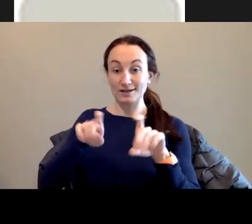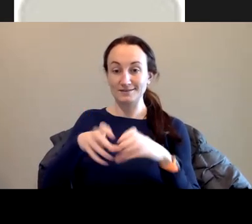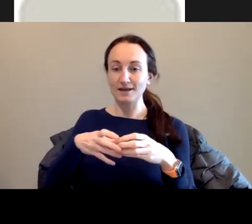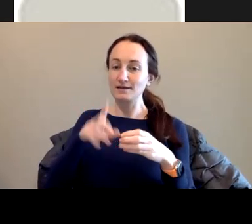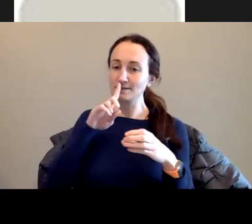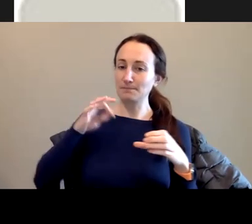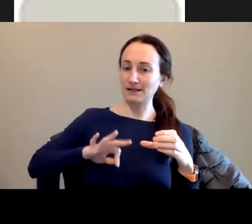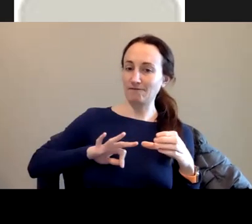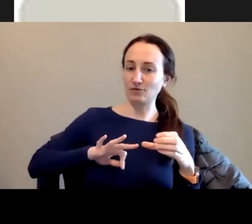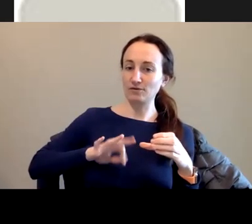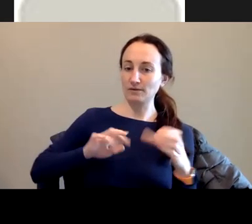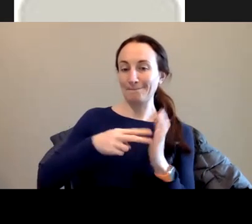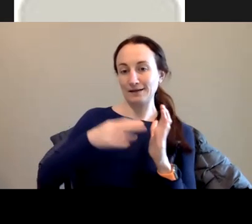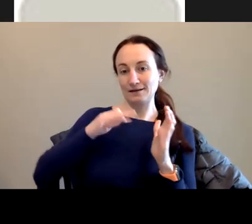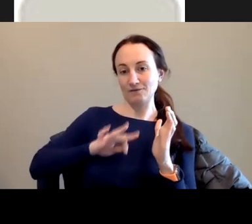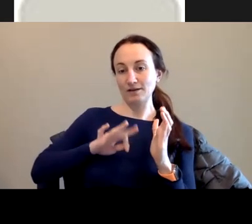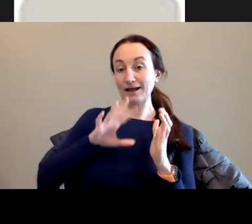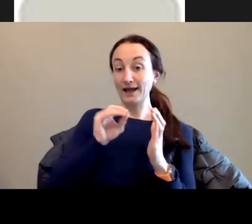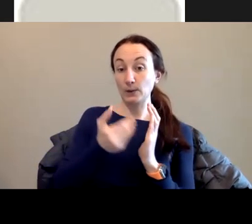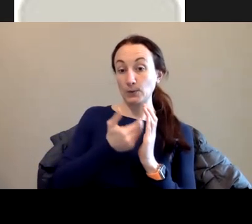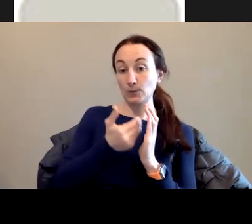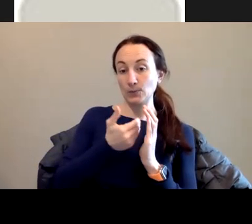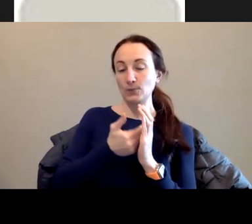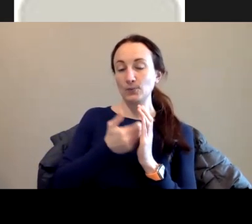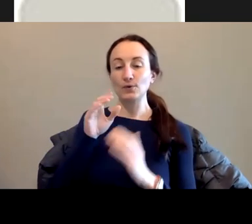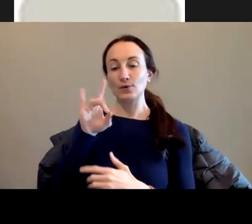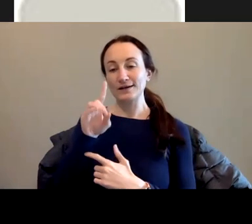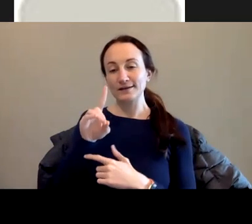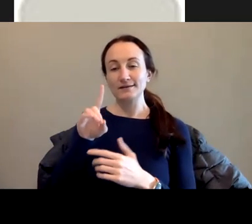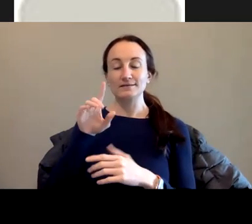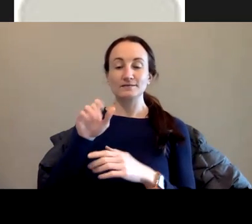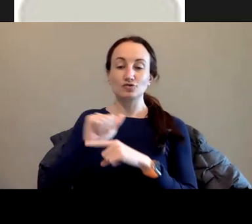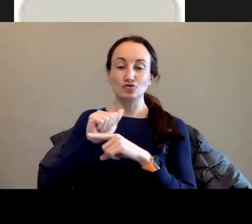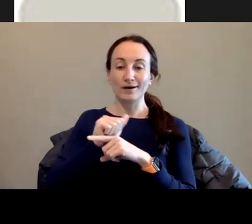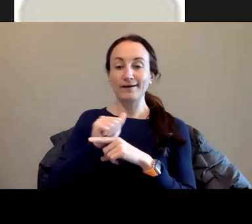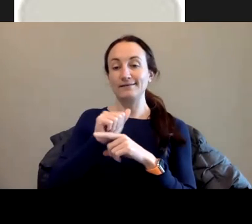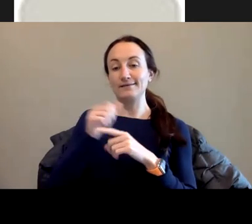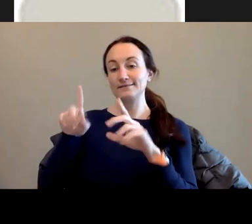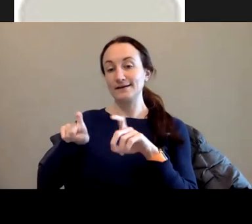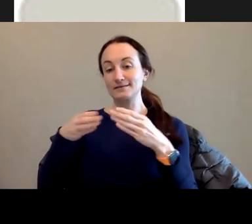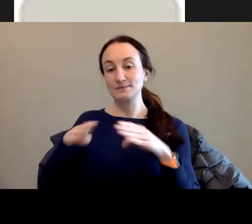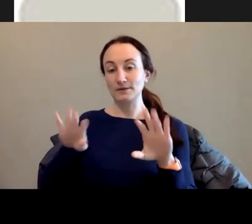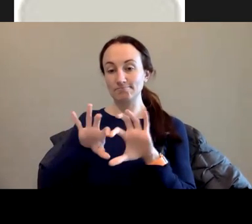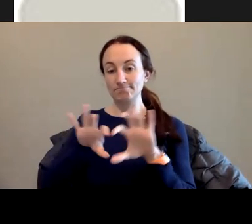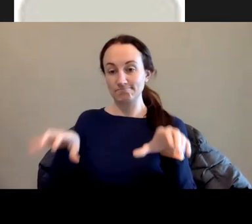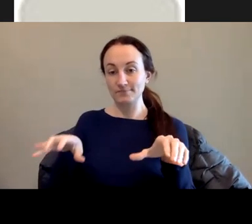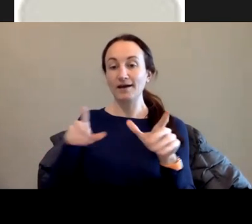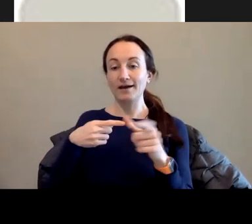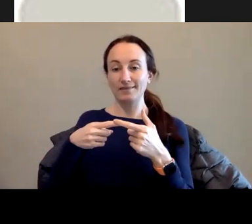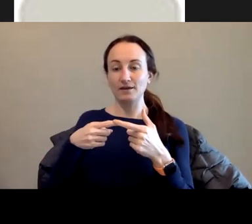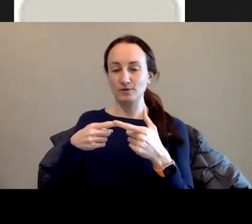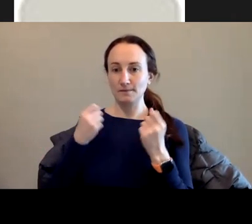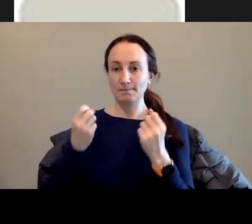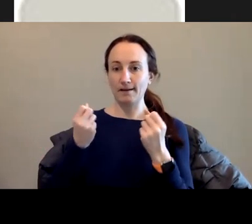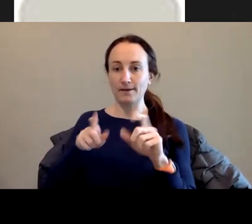meaningful. It's kind of new, right? So we did this, training test split. We do a bunch of